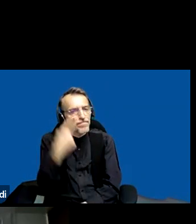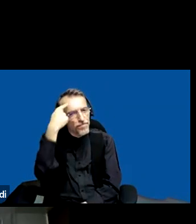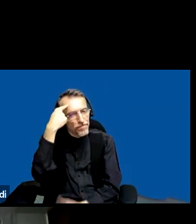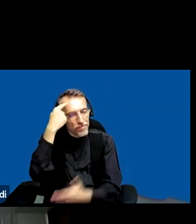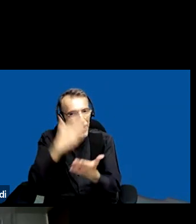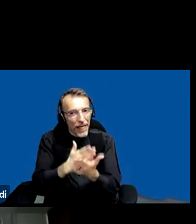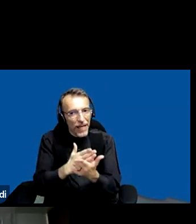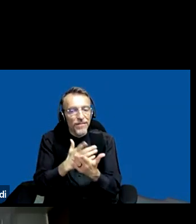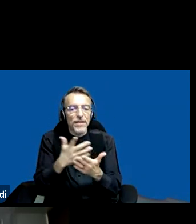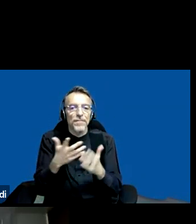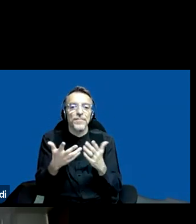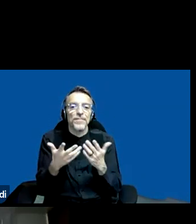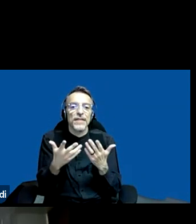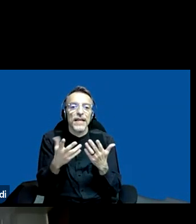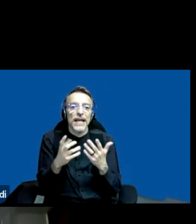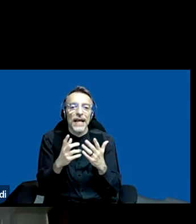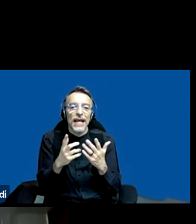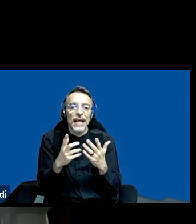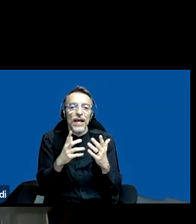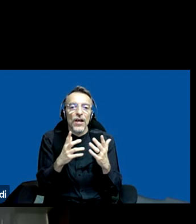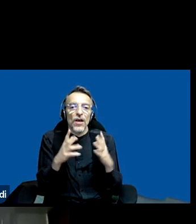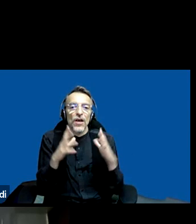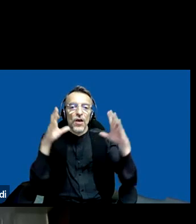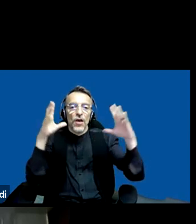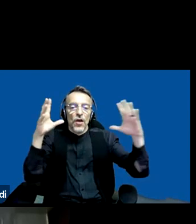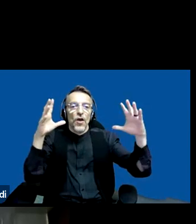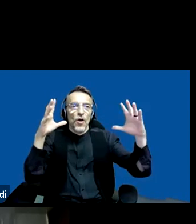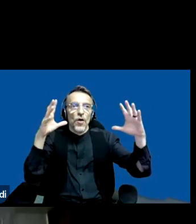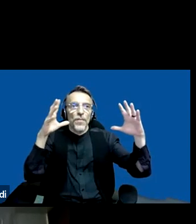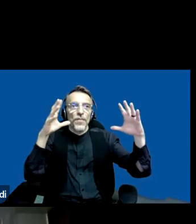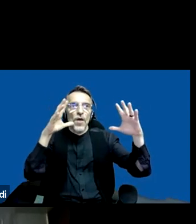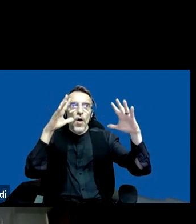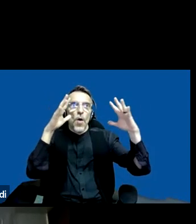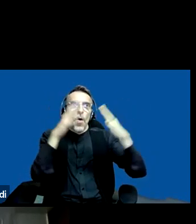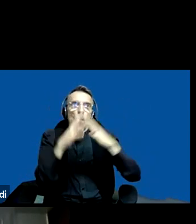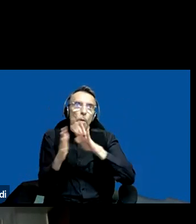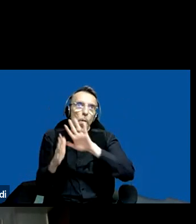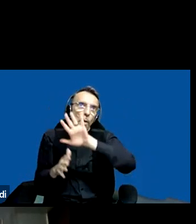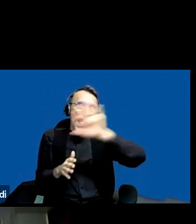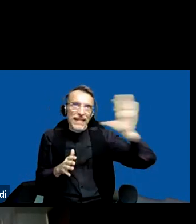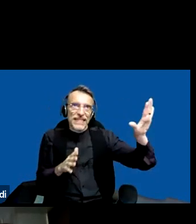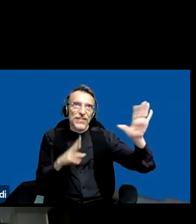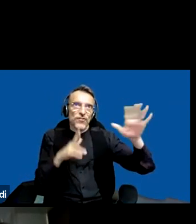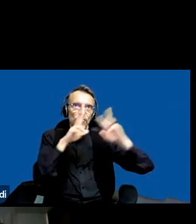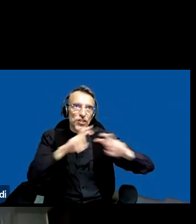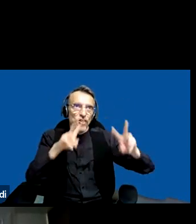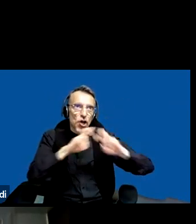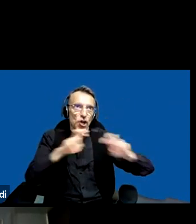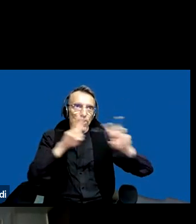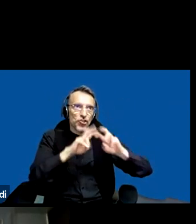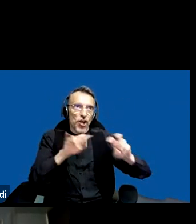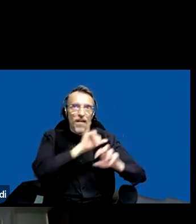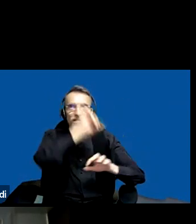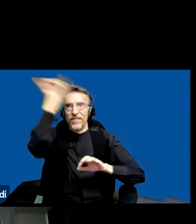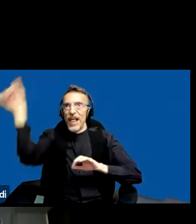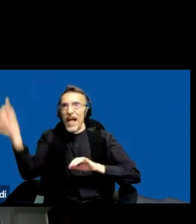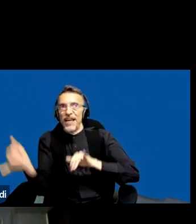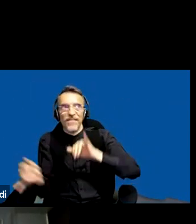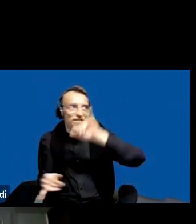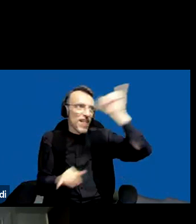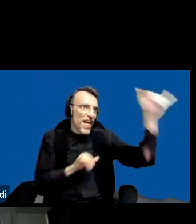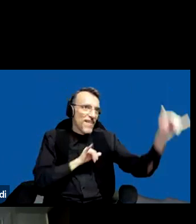poor culture of sending the Western researcher to different parts of the world, flying in, flying out